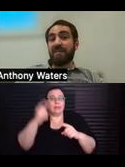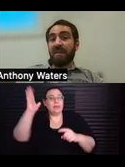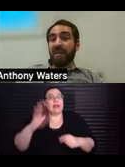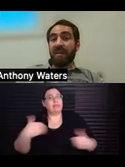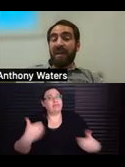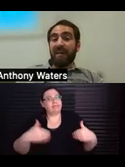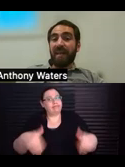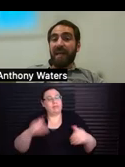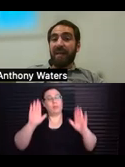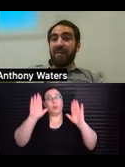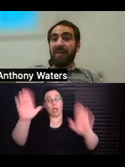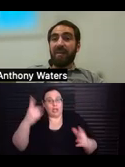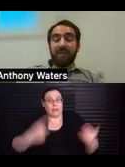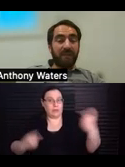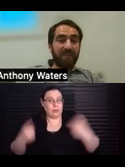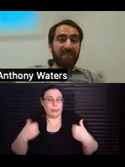because